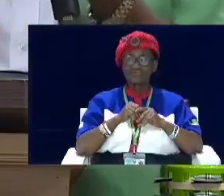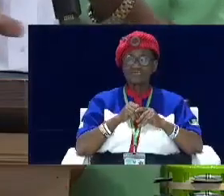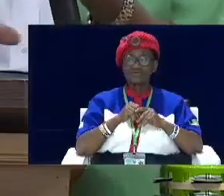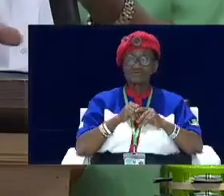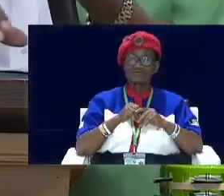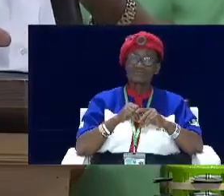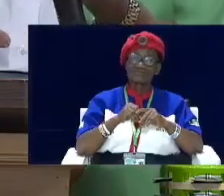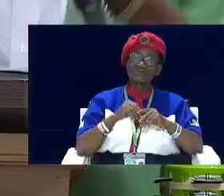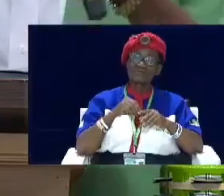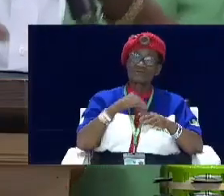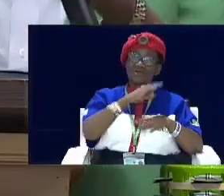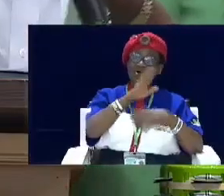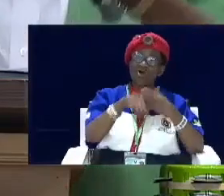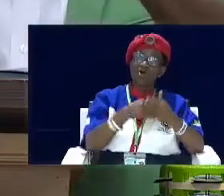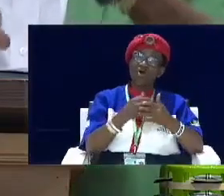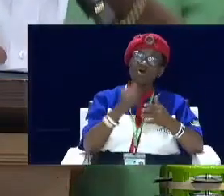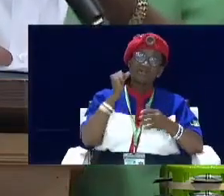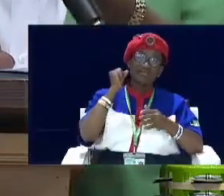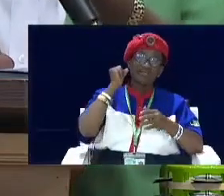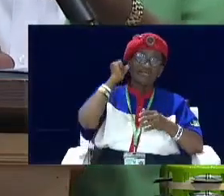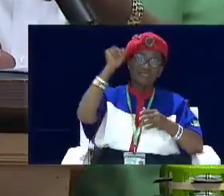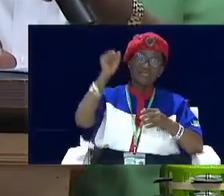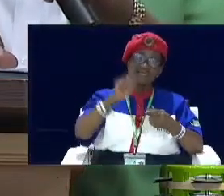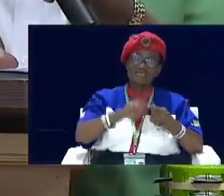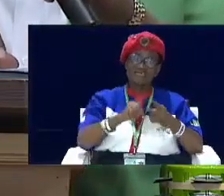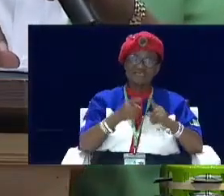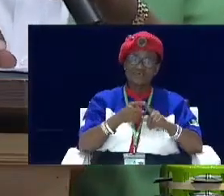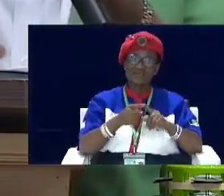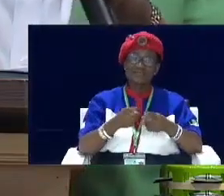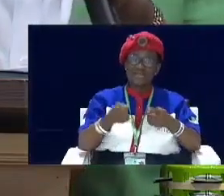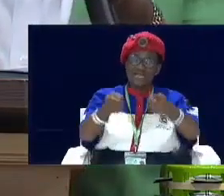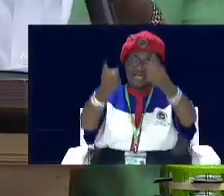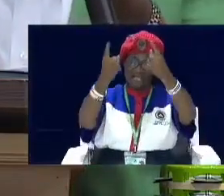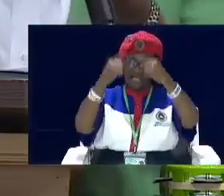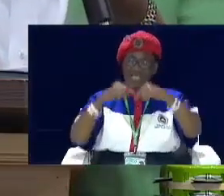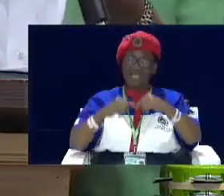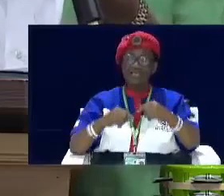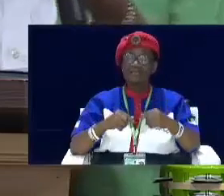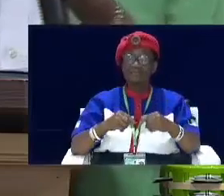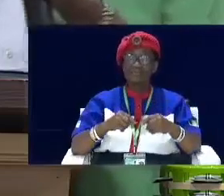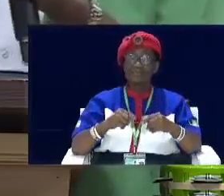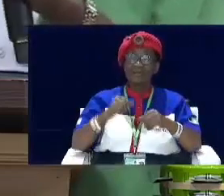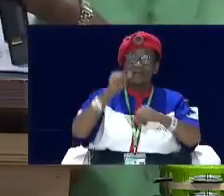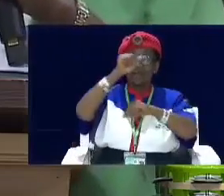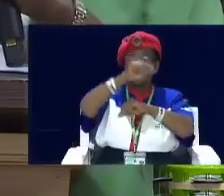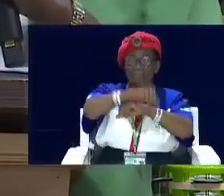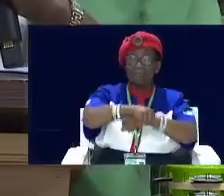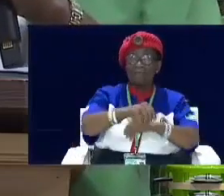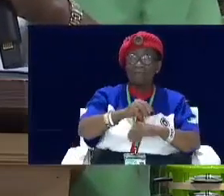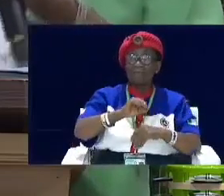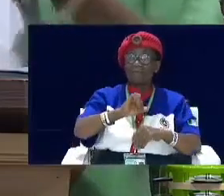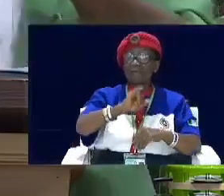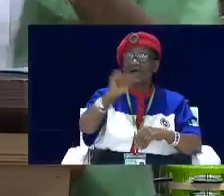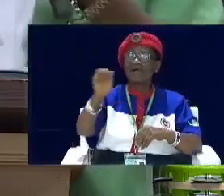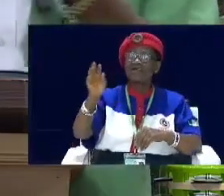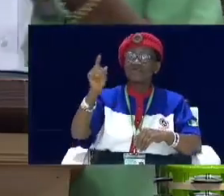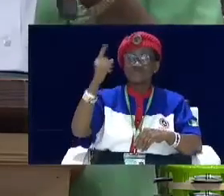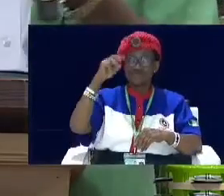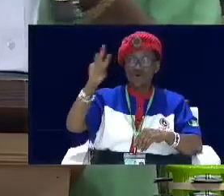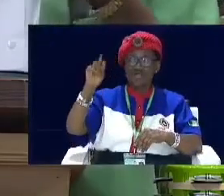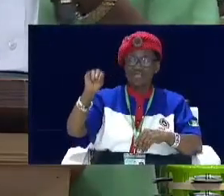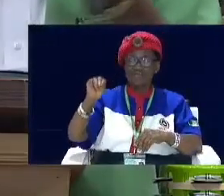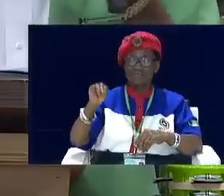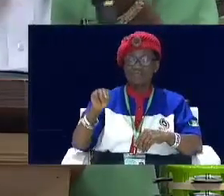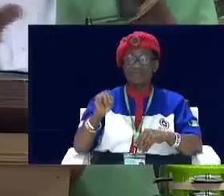his peers came bowing down. Gbogbo awon akojogba re awon egbe re wa lati teriba fun. In